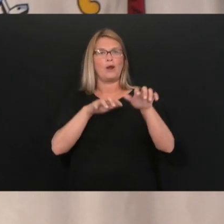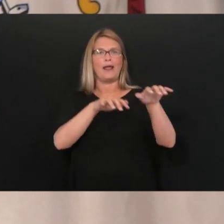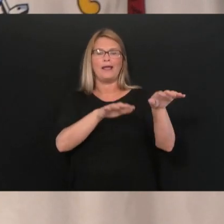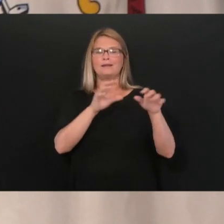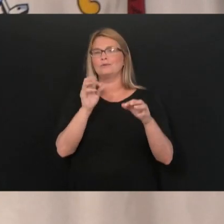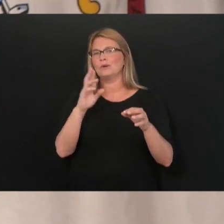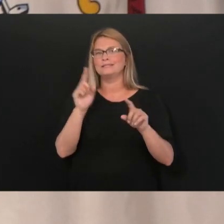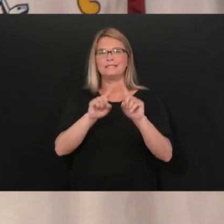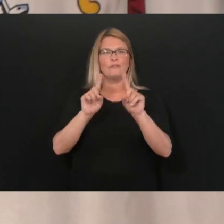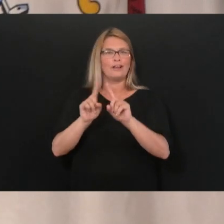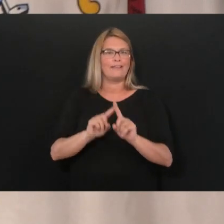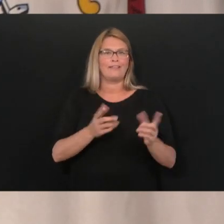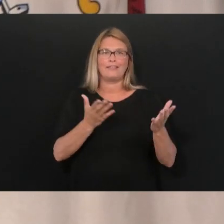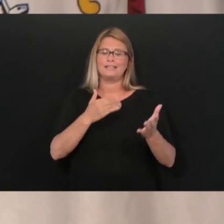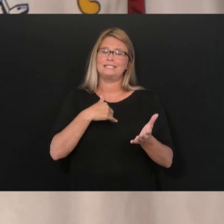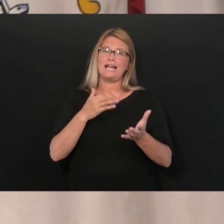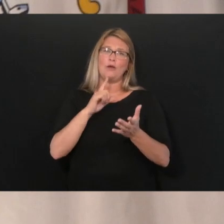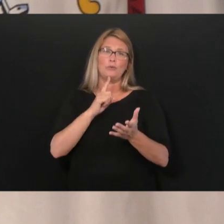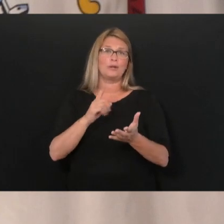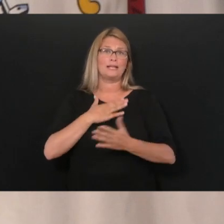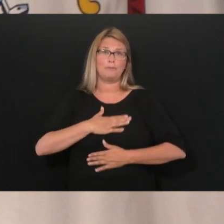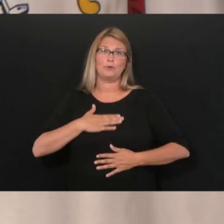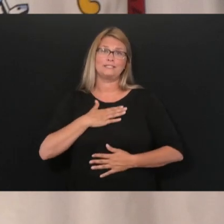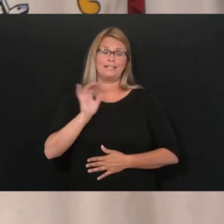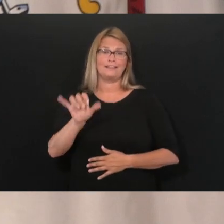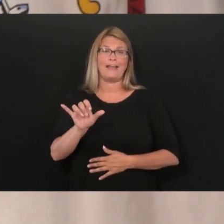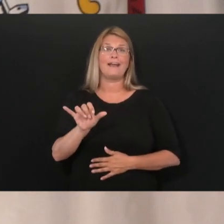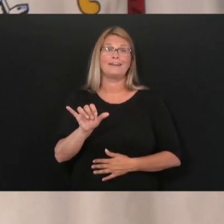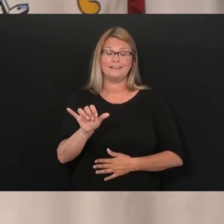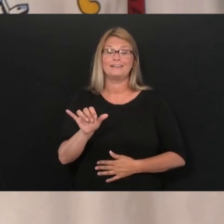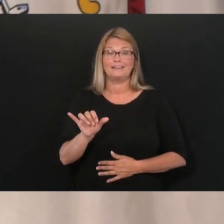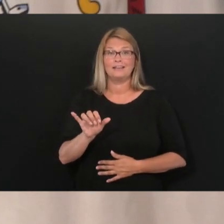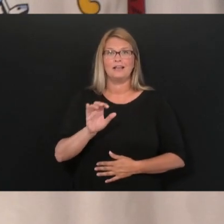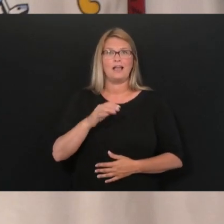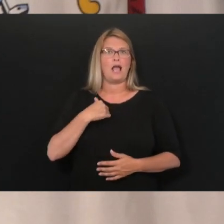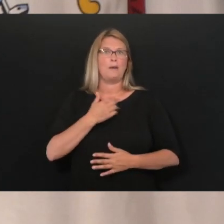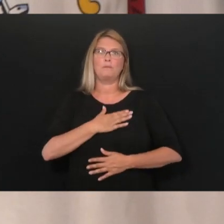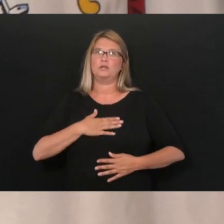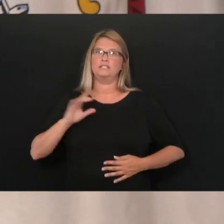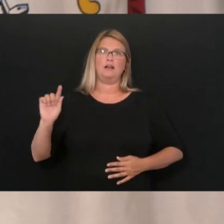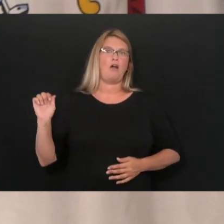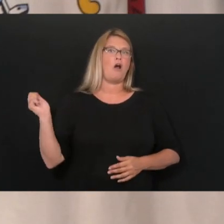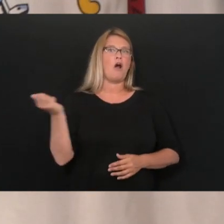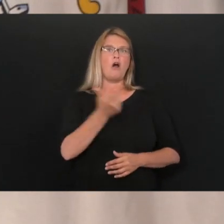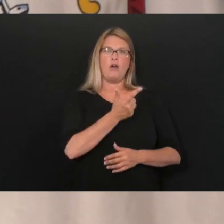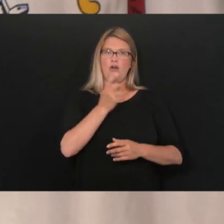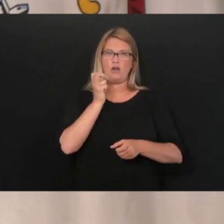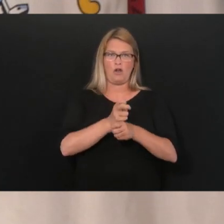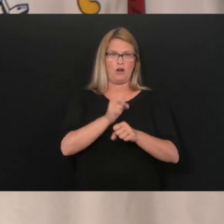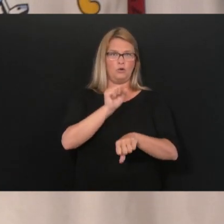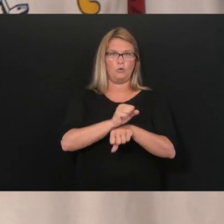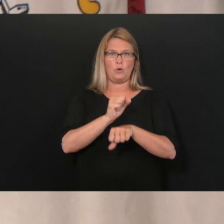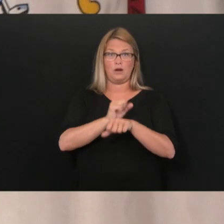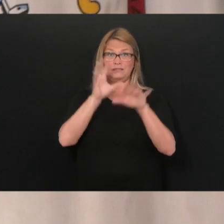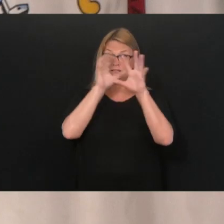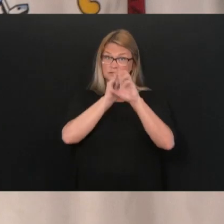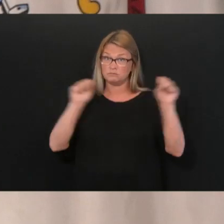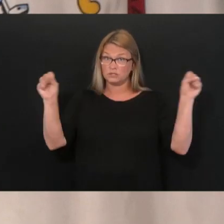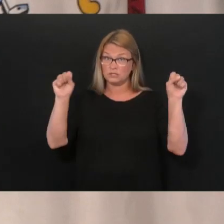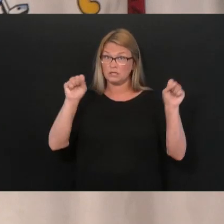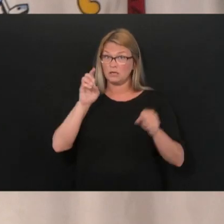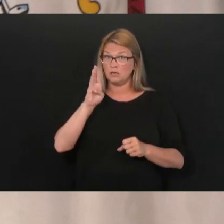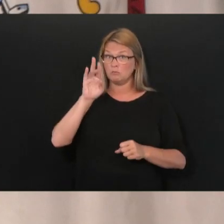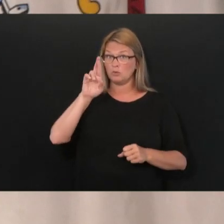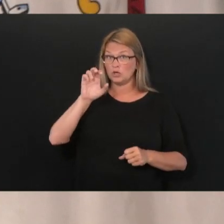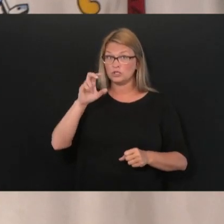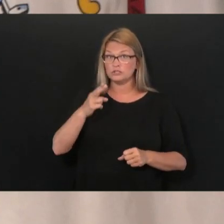different things, and I salute everybody for that, and I appreciate all the hard work, especially that Superintendent Birch and all of his team